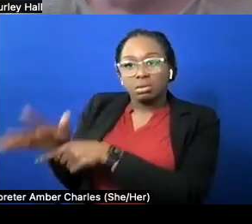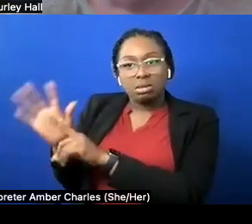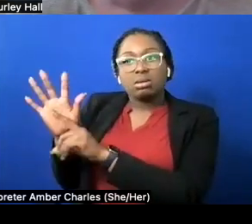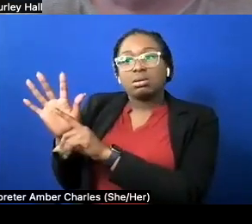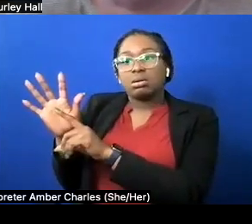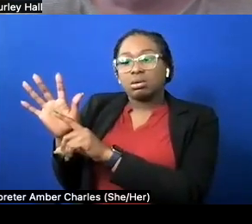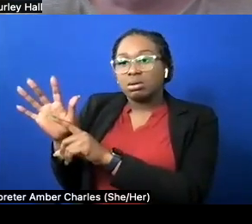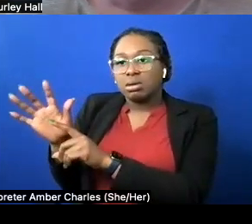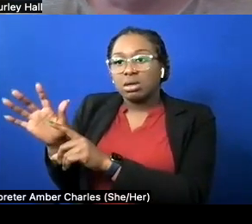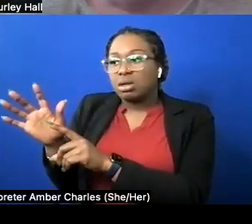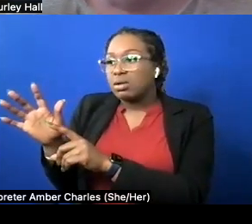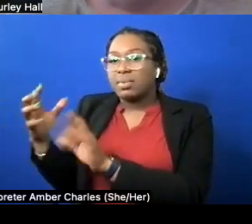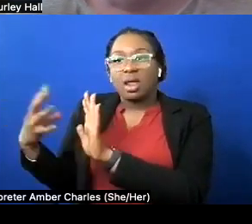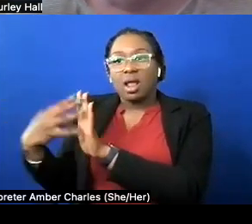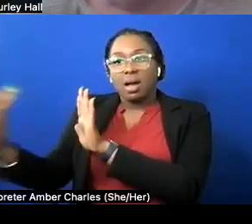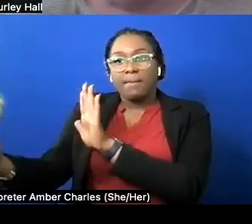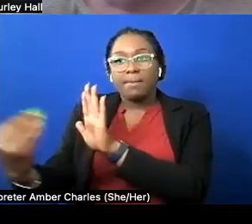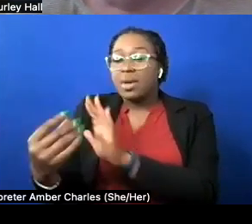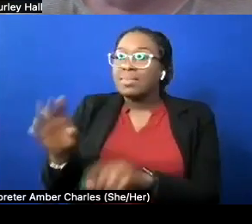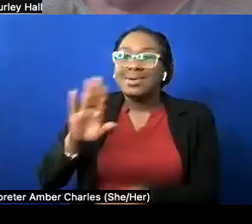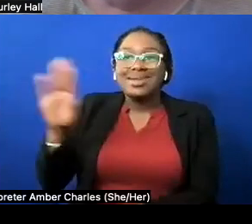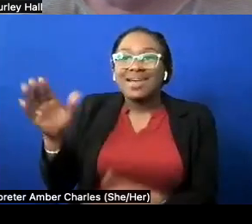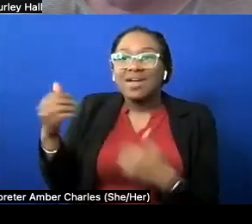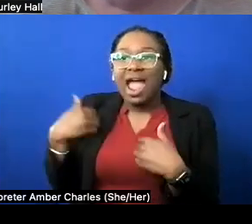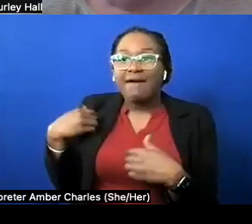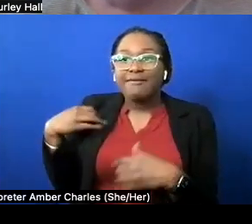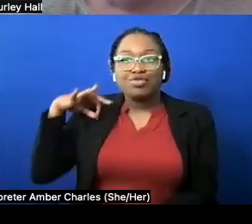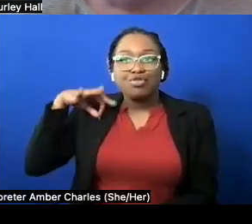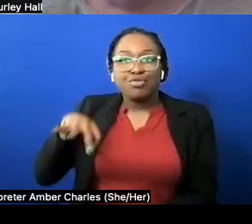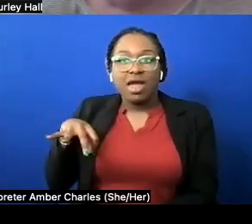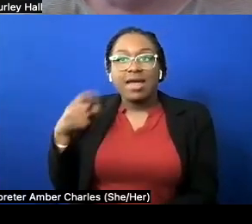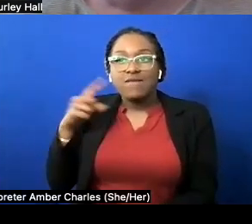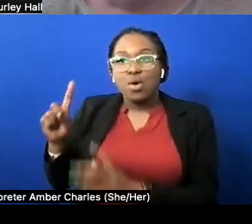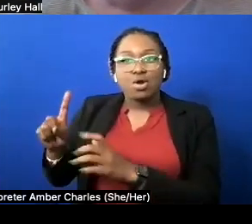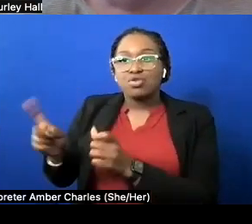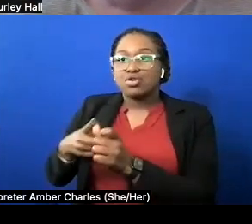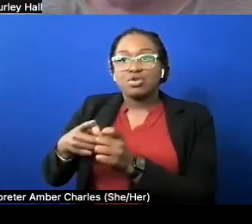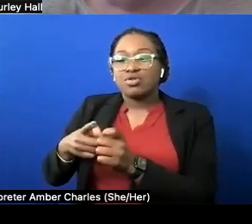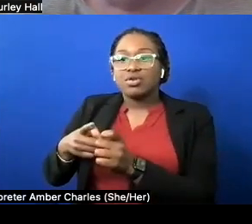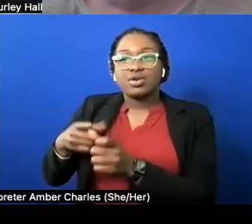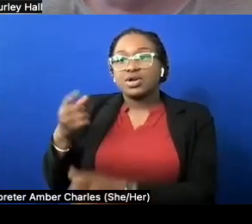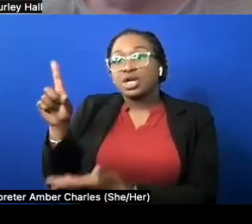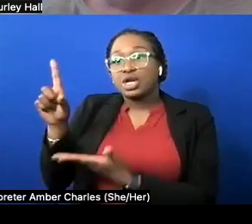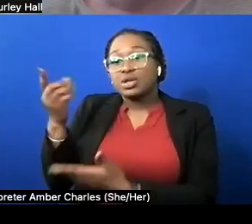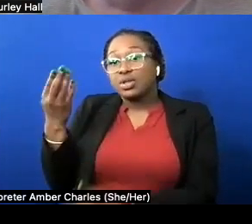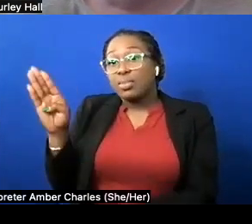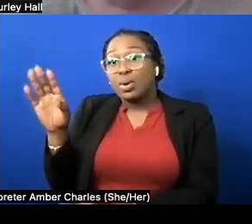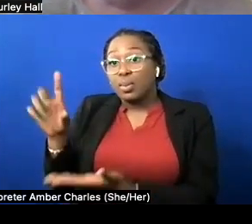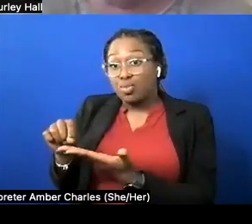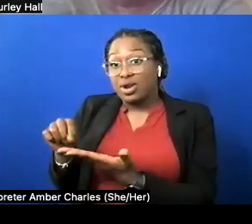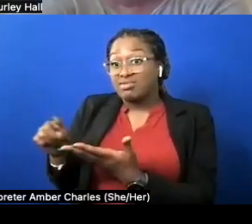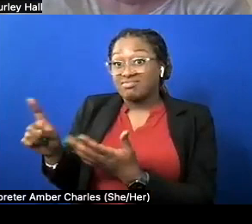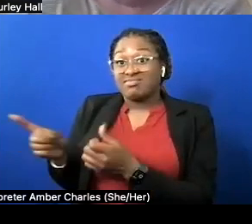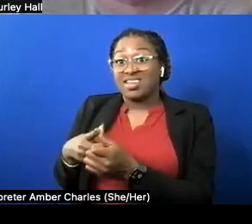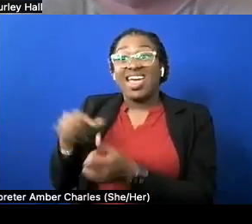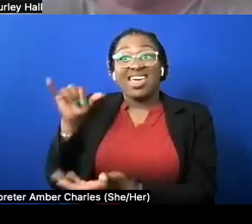copied, we've been emulated, but we never get the credit for being the original, for being the blueprint, right? And that's